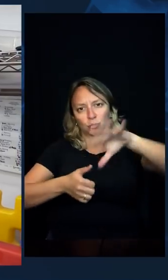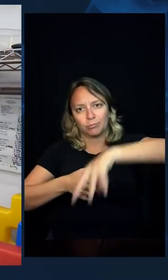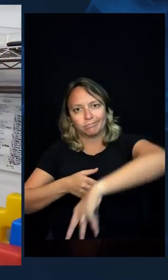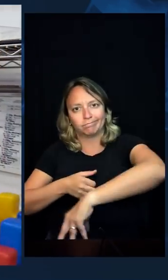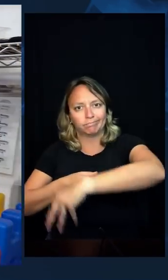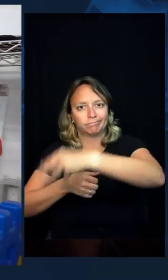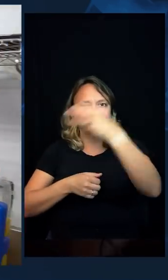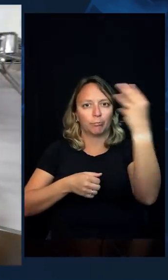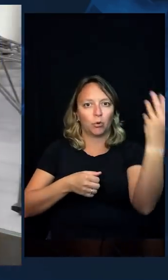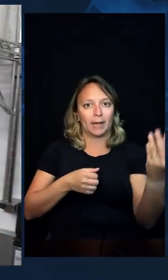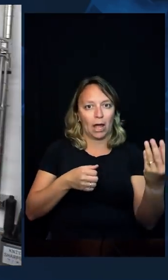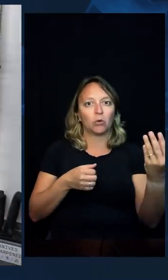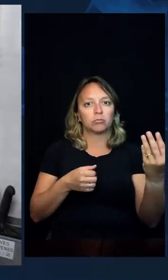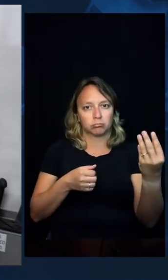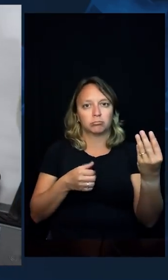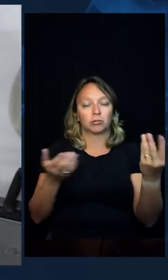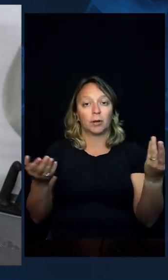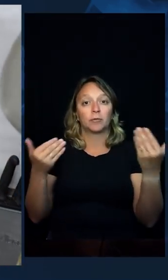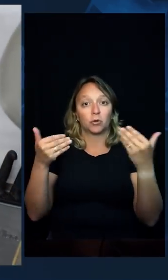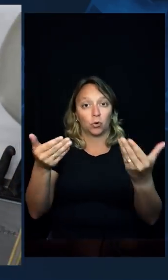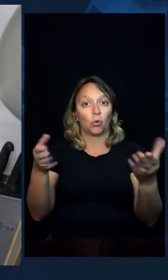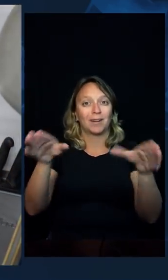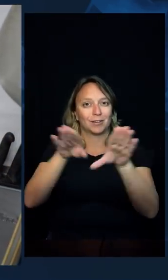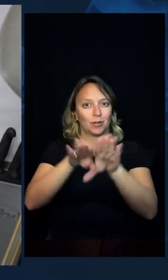small hole. So I'm gonna go ahead and close this up,